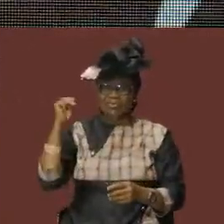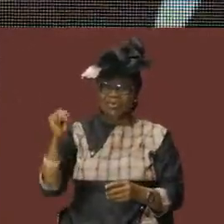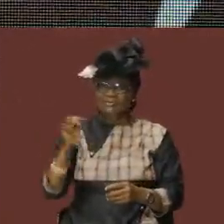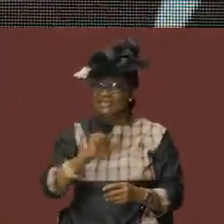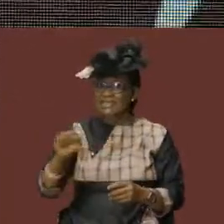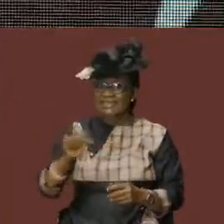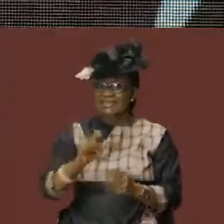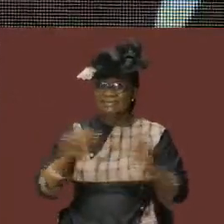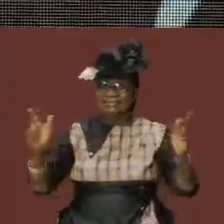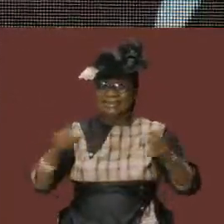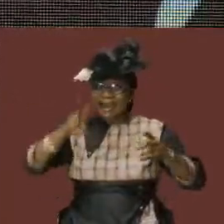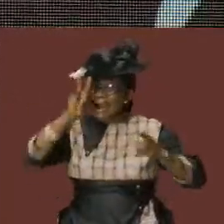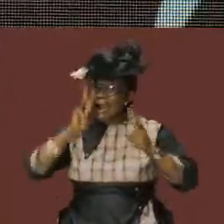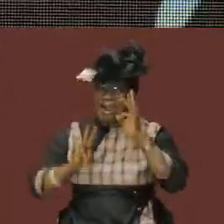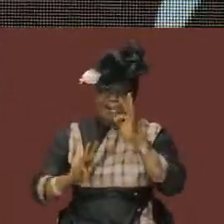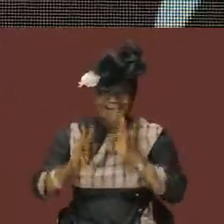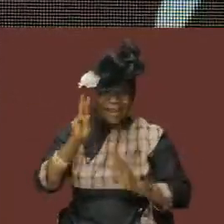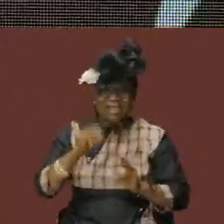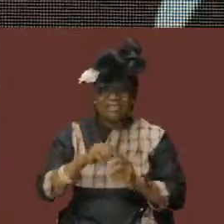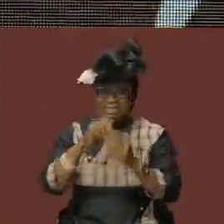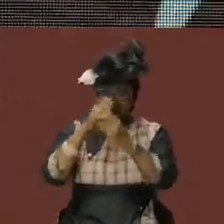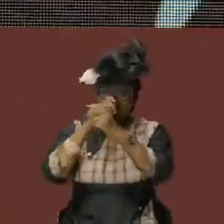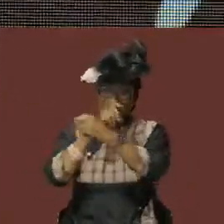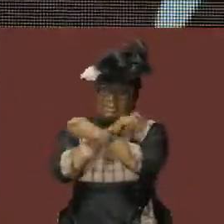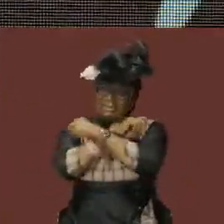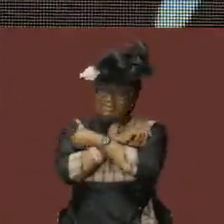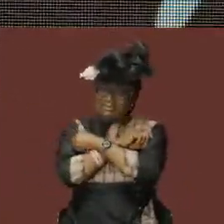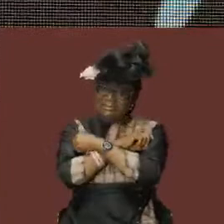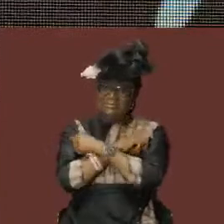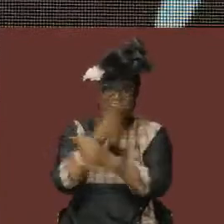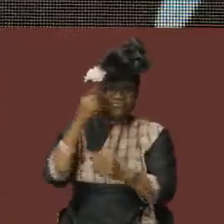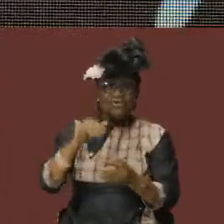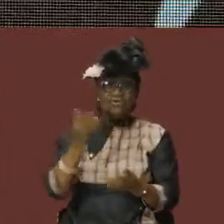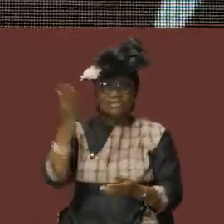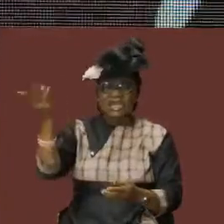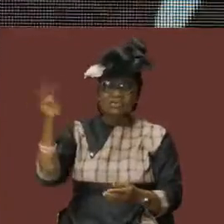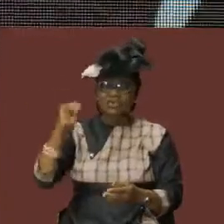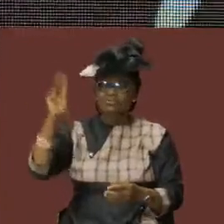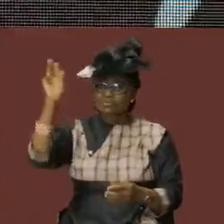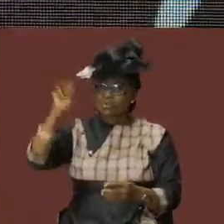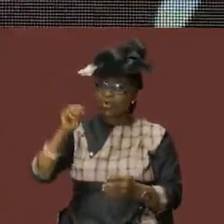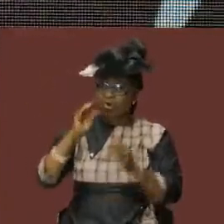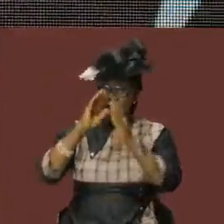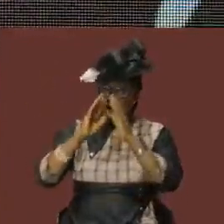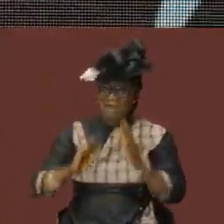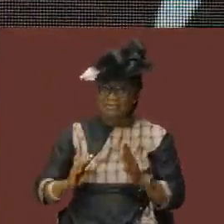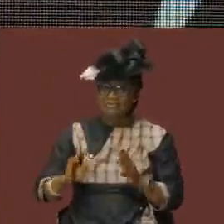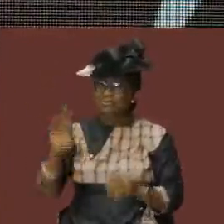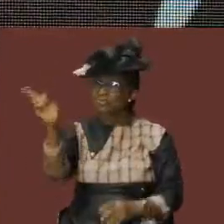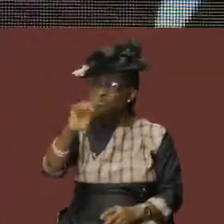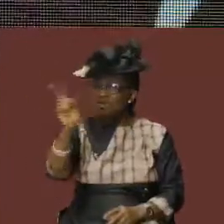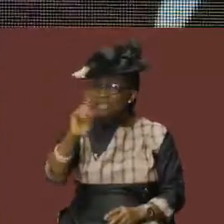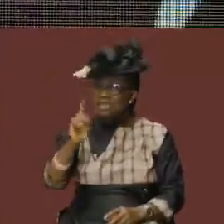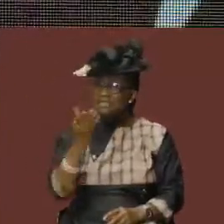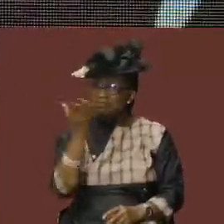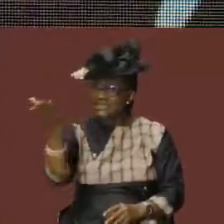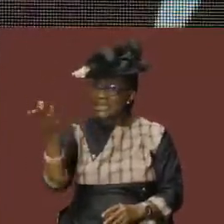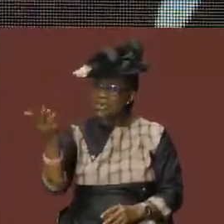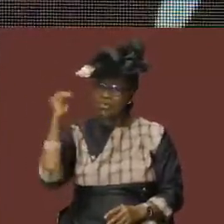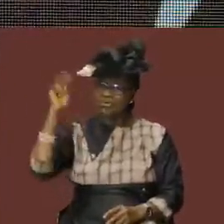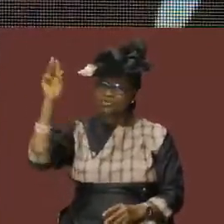in Egypt, for there was not a house where there was not one dead.